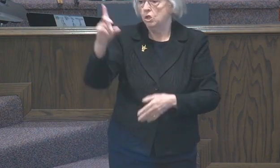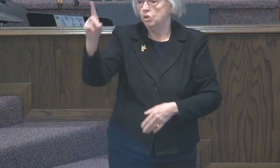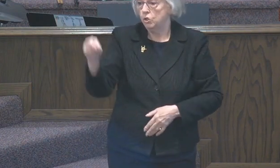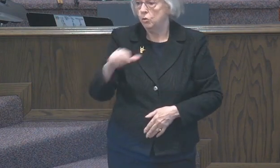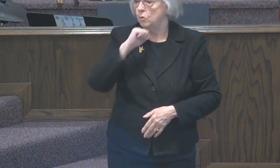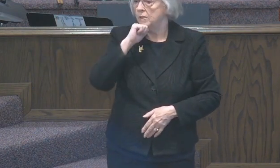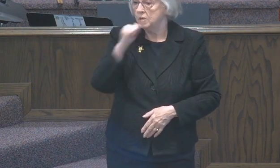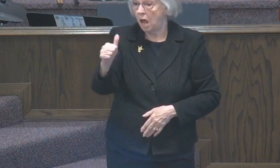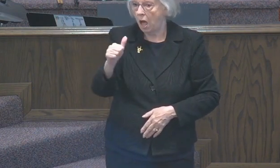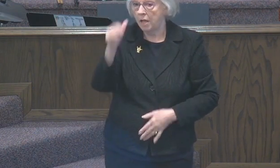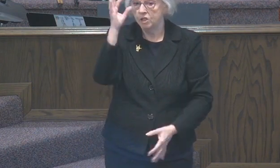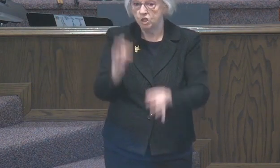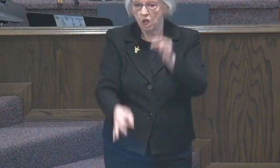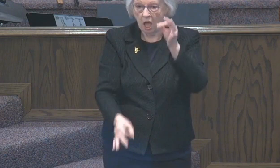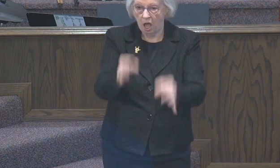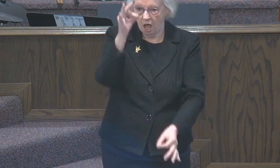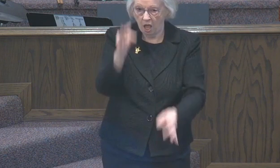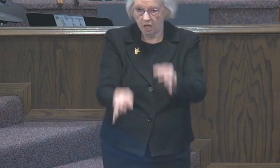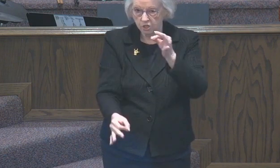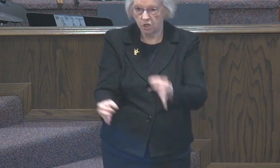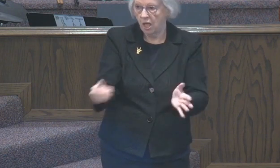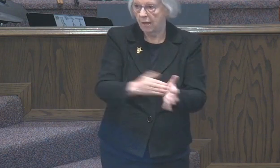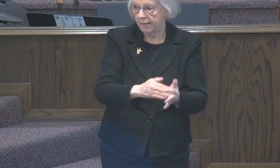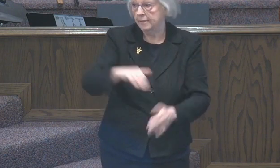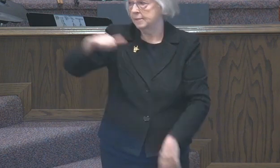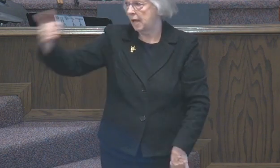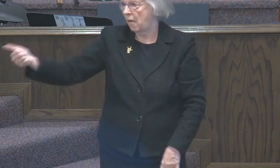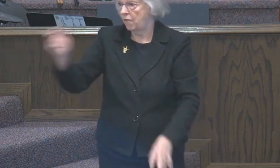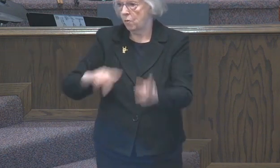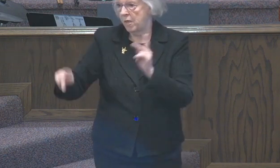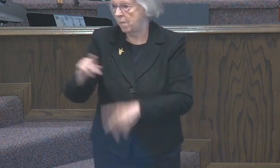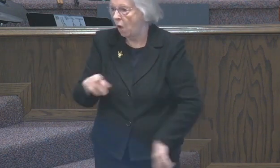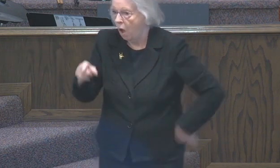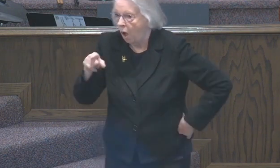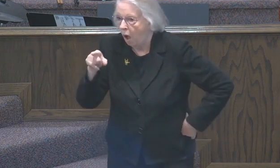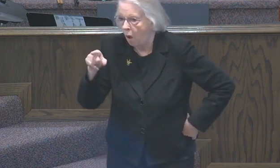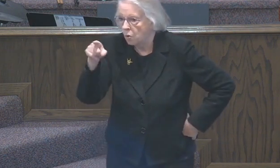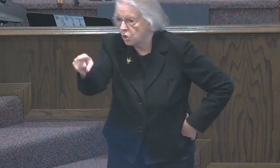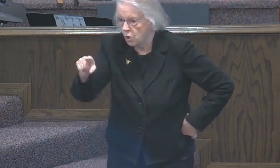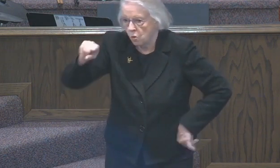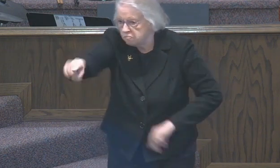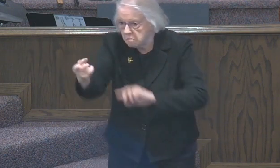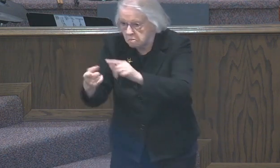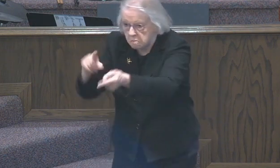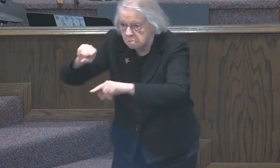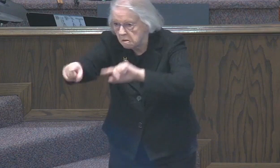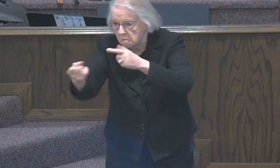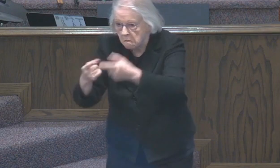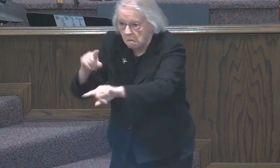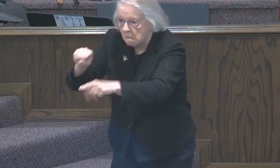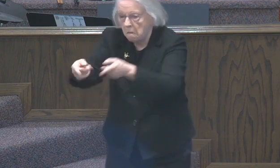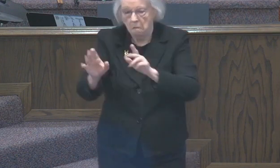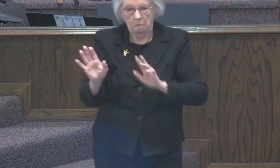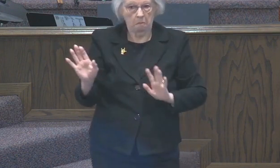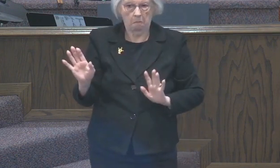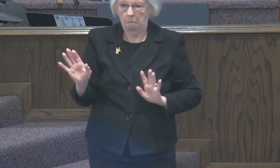And we all love that passage, especially when we can throw it at somebody, right? We don't necessarily